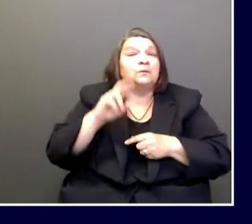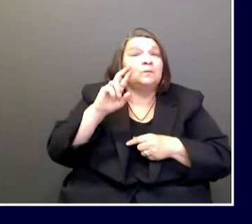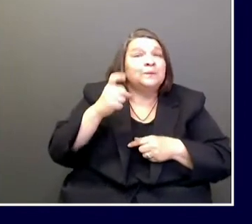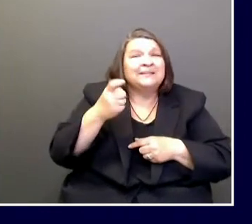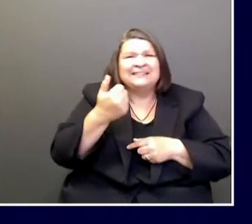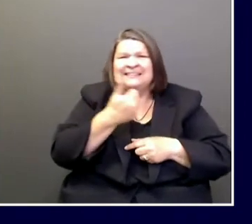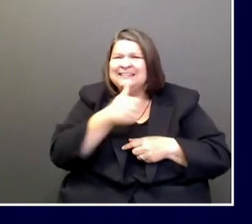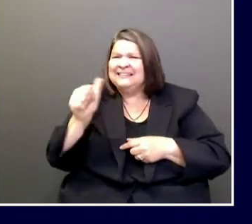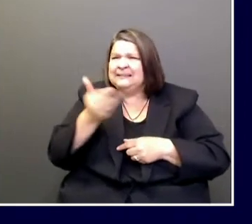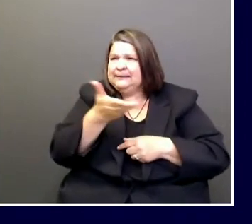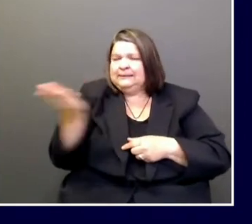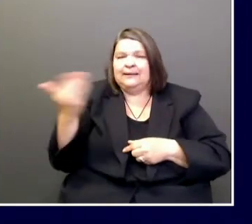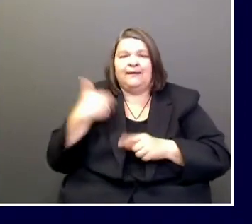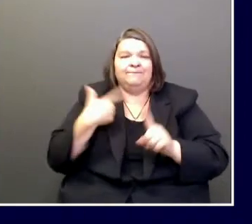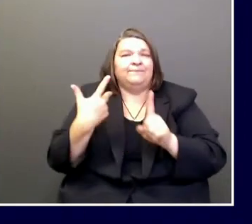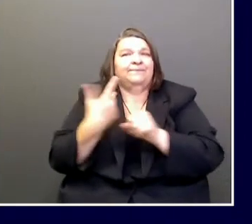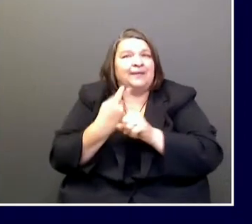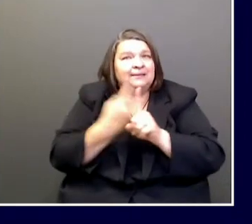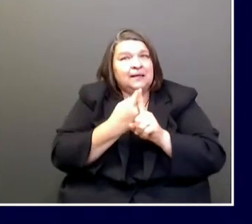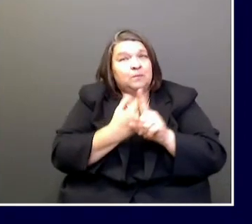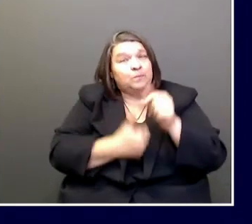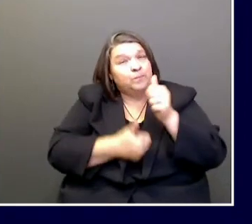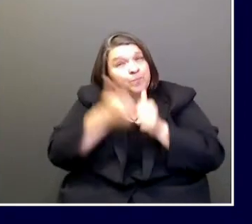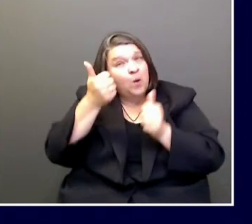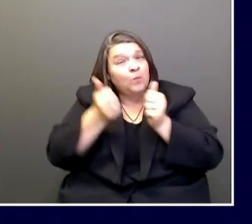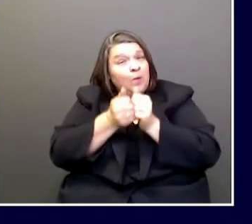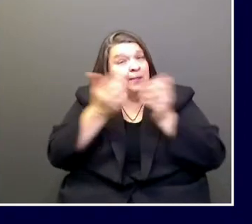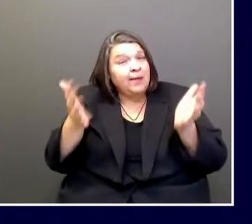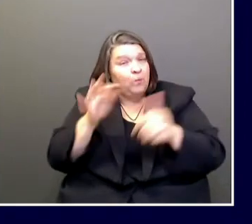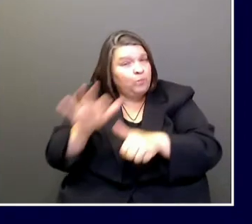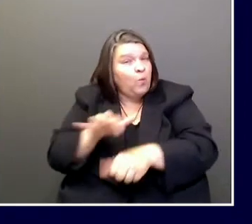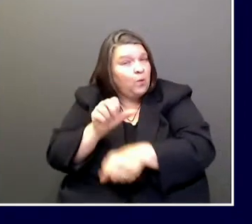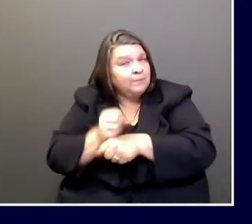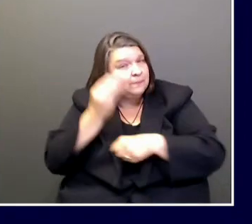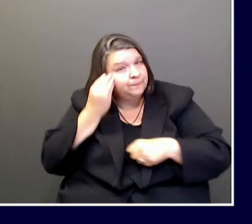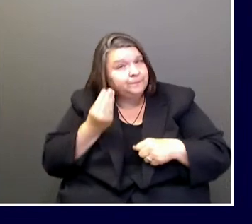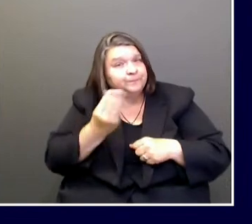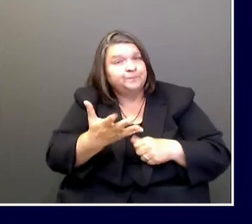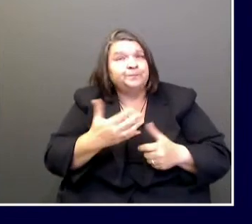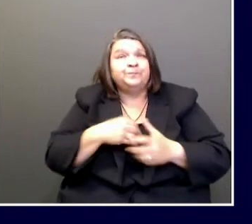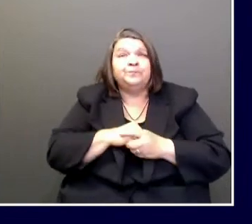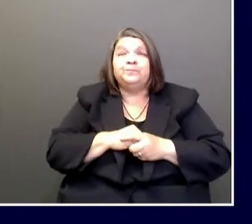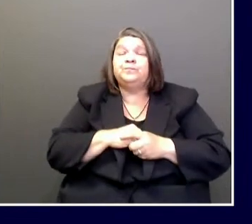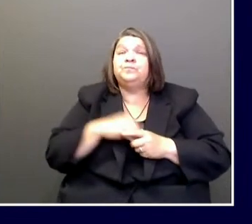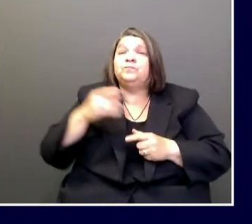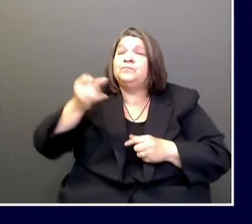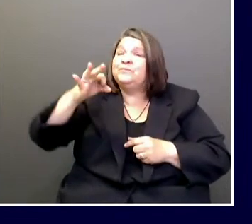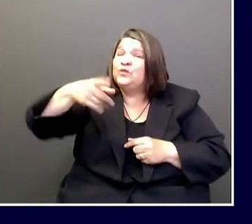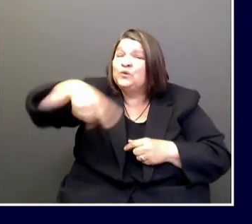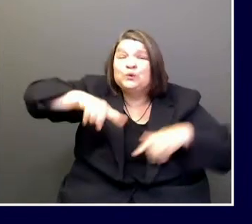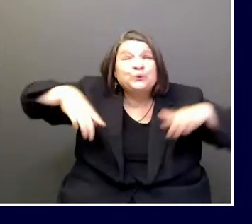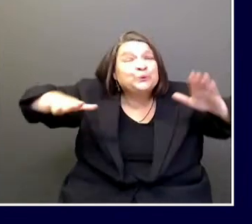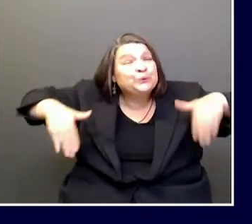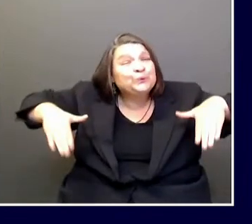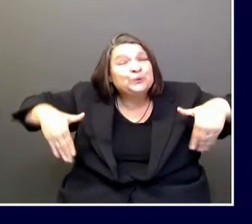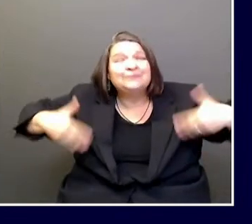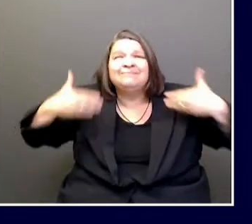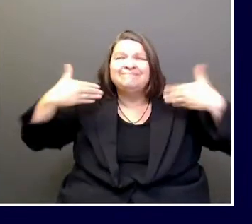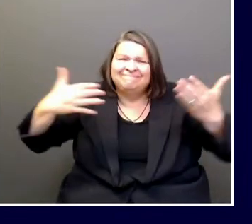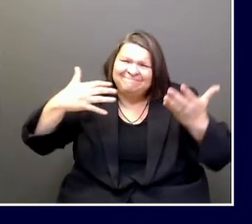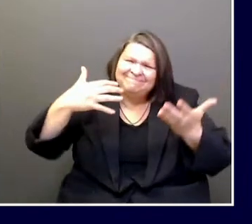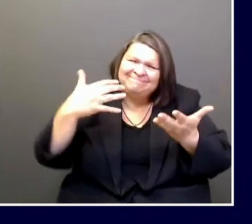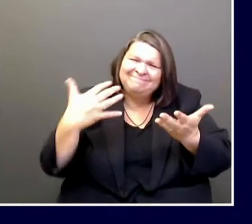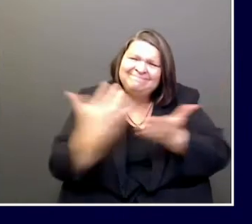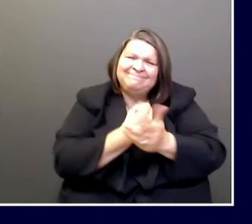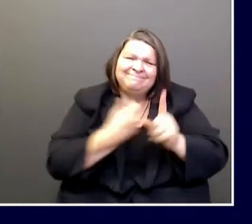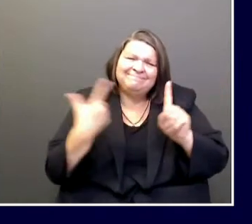we urge everybody to do the most important thing that they can do to protect themselves against COVID-19, which is get a shot. Thank you.